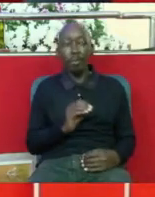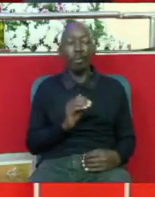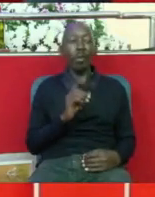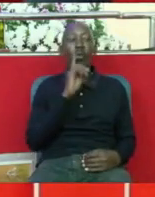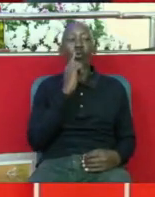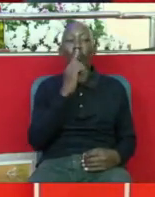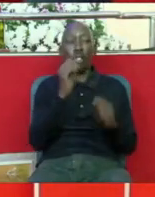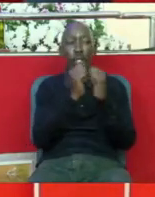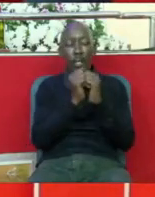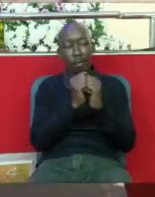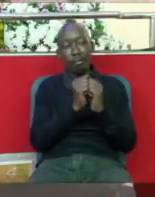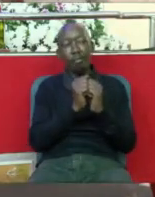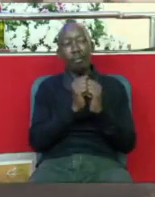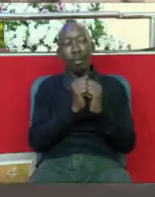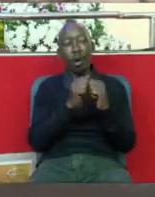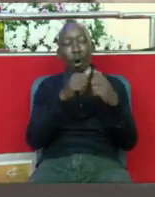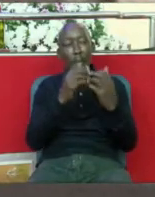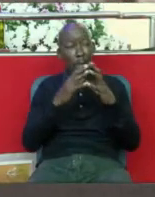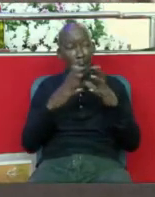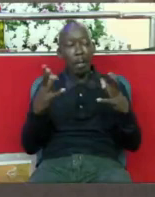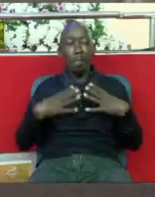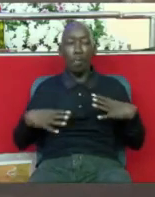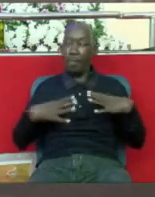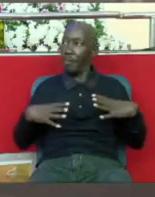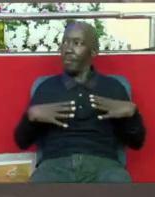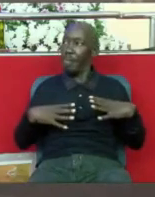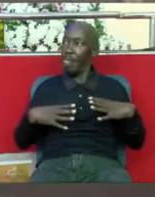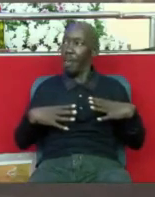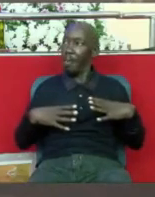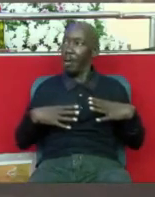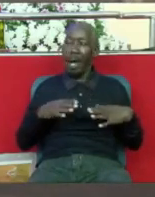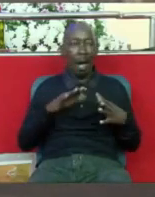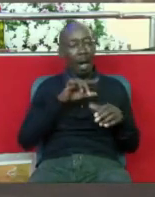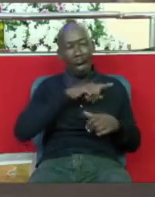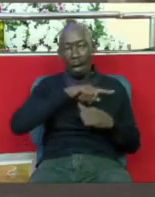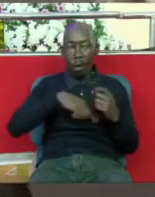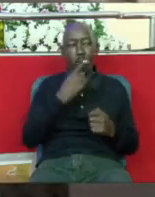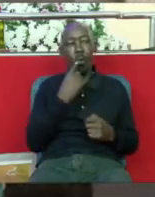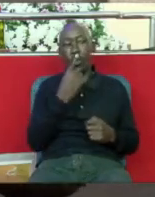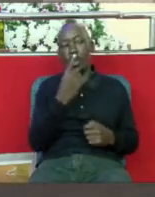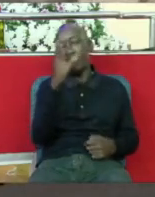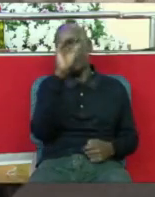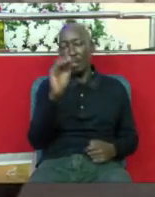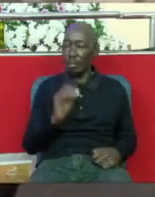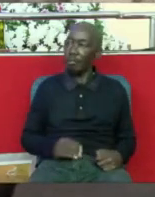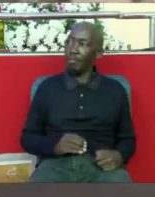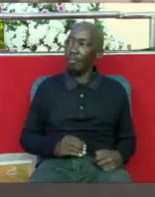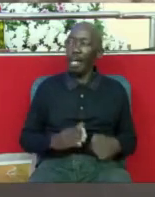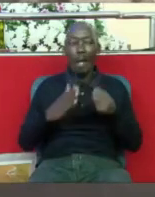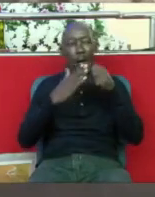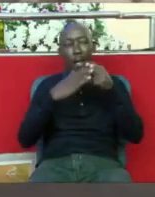110. 110. A majority of the people. Lakini wengi. They were around 100%. Walikuwa asilimia 100.